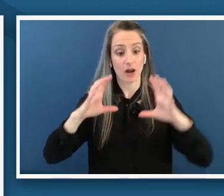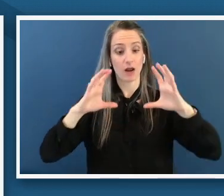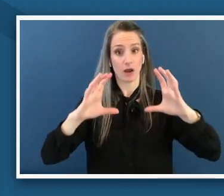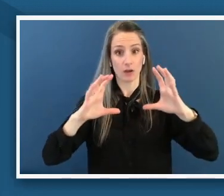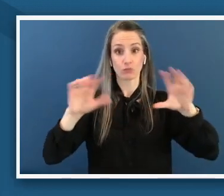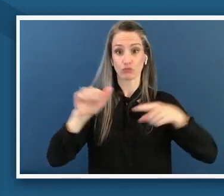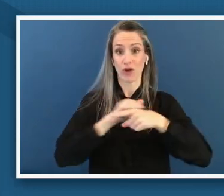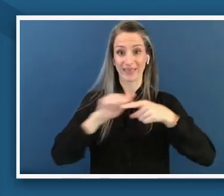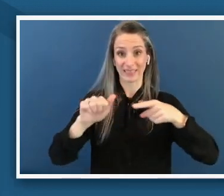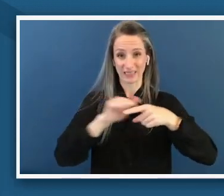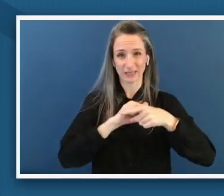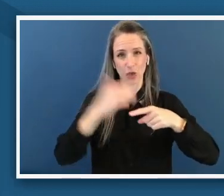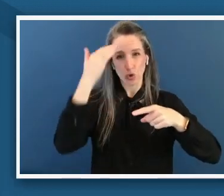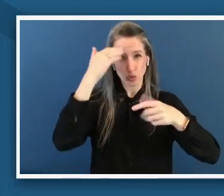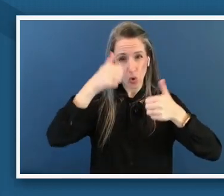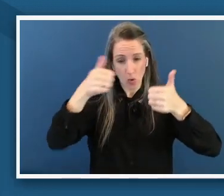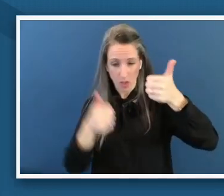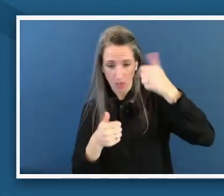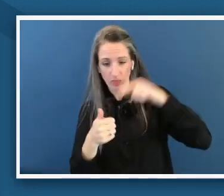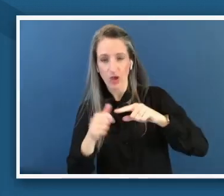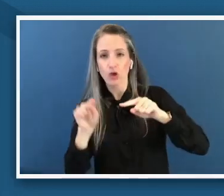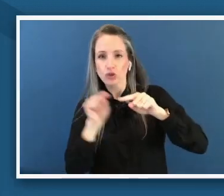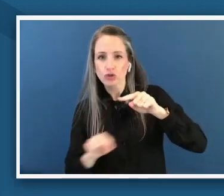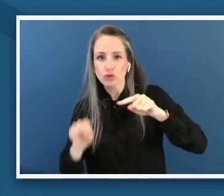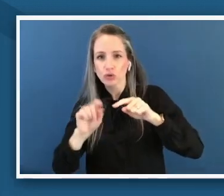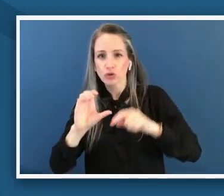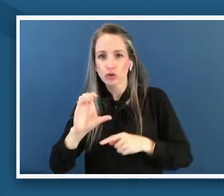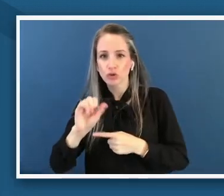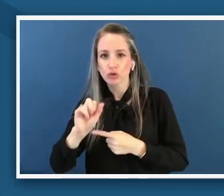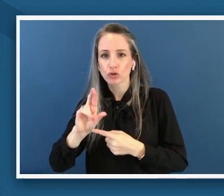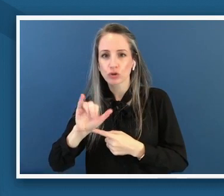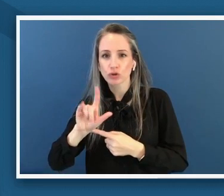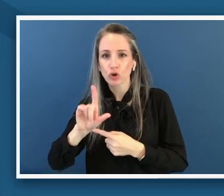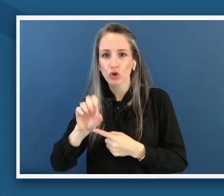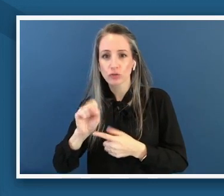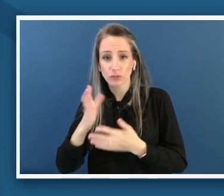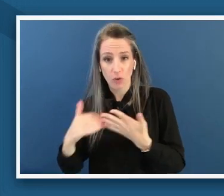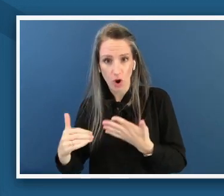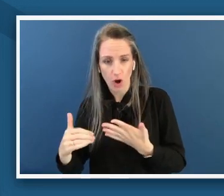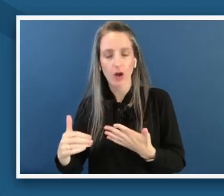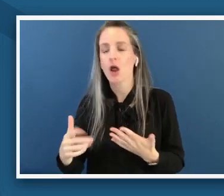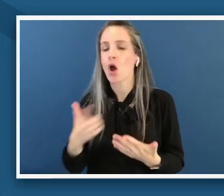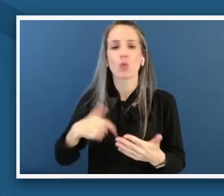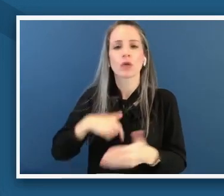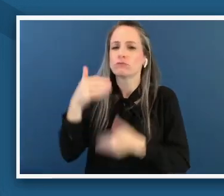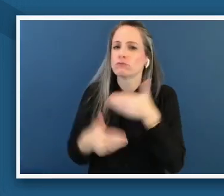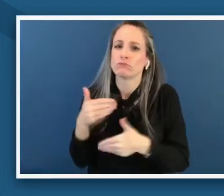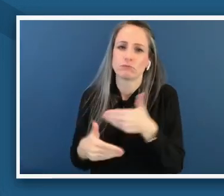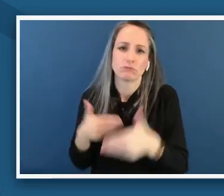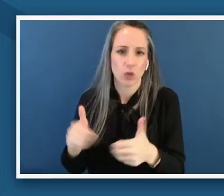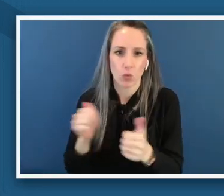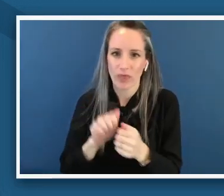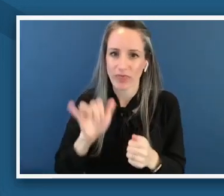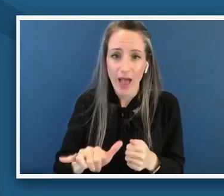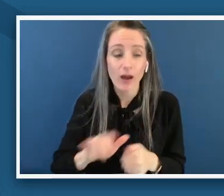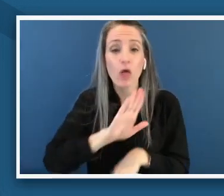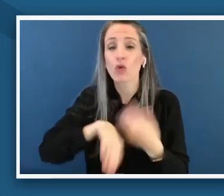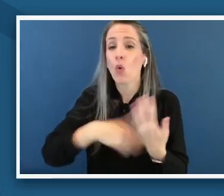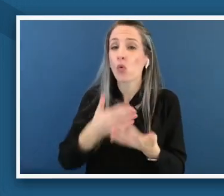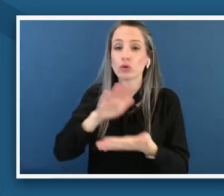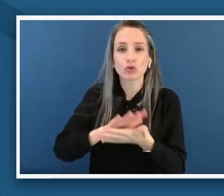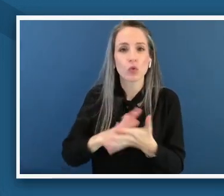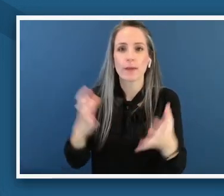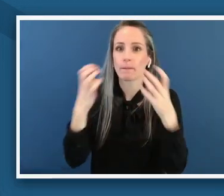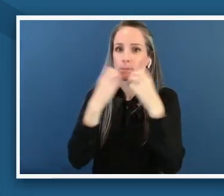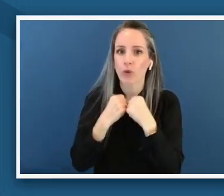think everyone in our school we all embraced it. And it has definitely provided that space